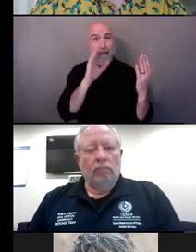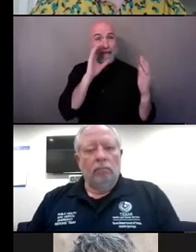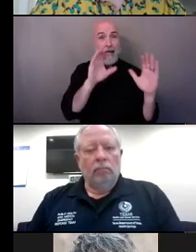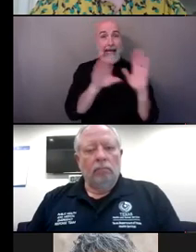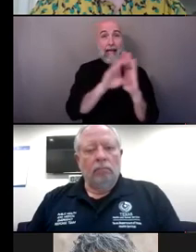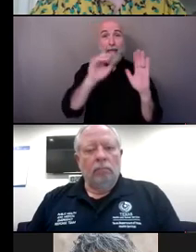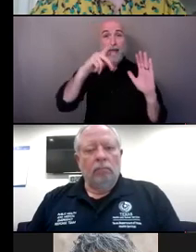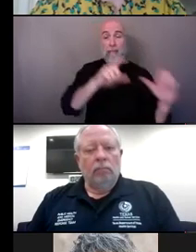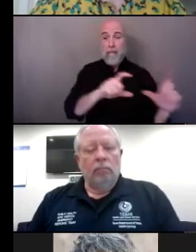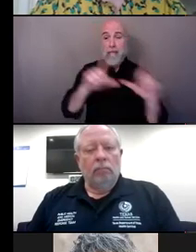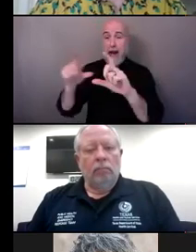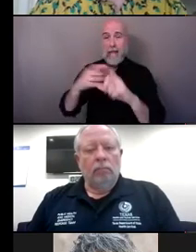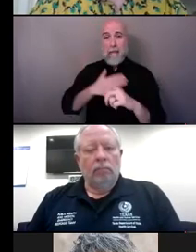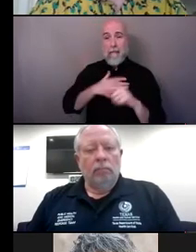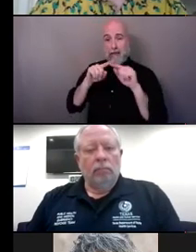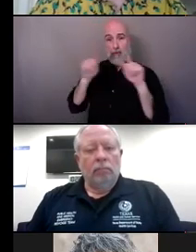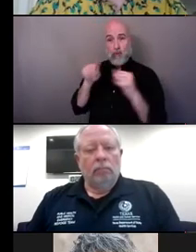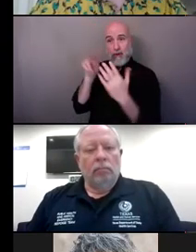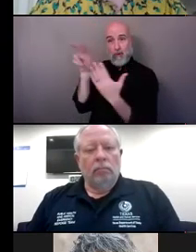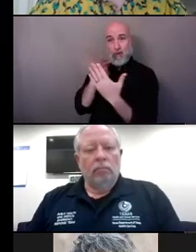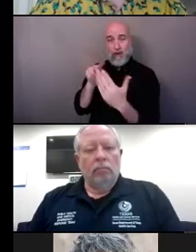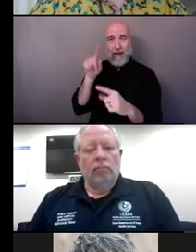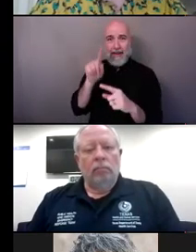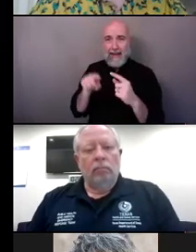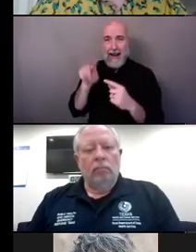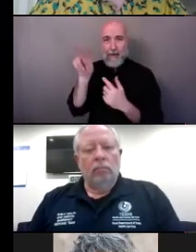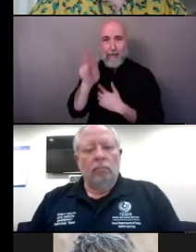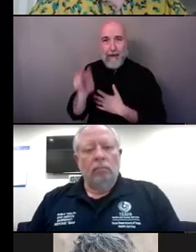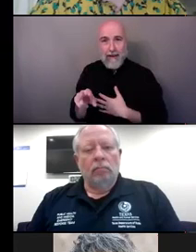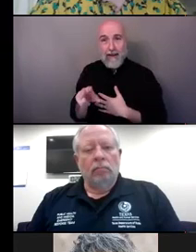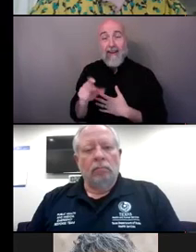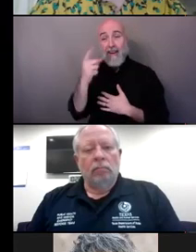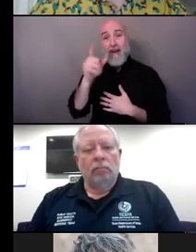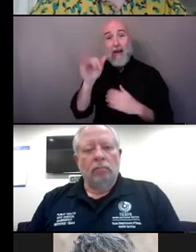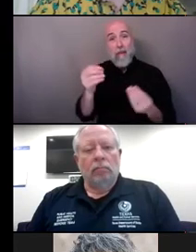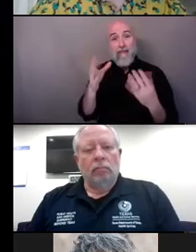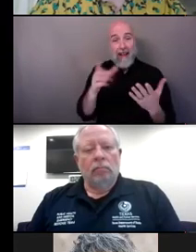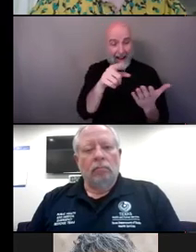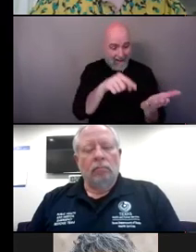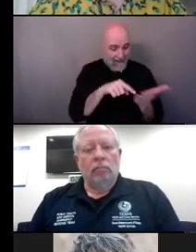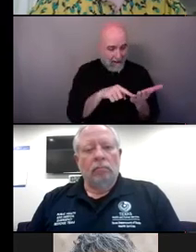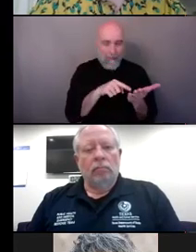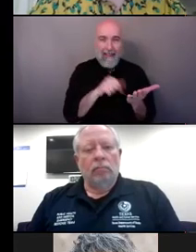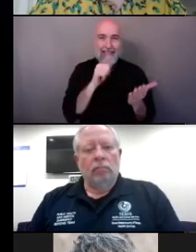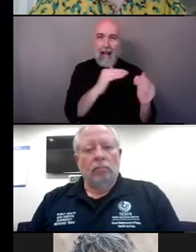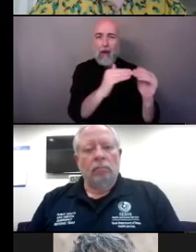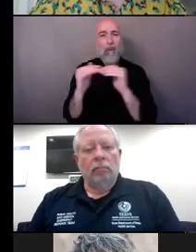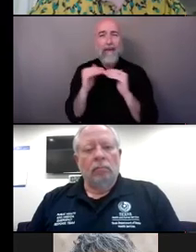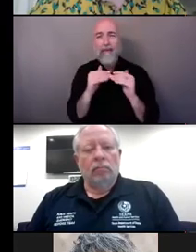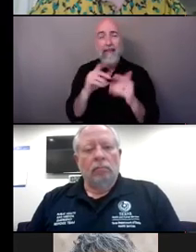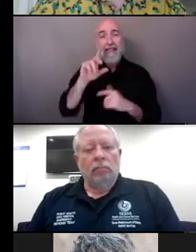not accessible to screen readers. While an alternate Excel file is provided, that is not equivalent access. Will